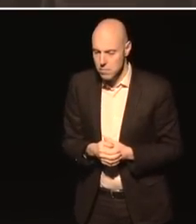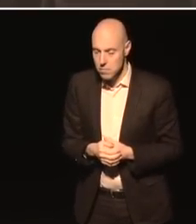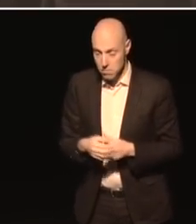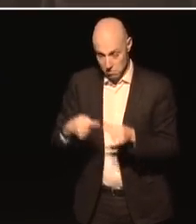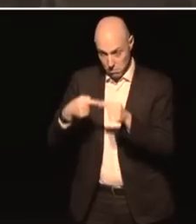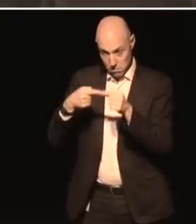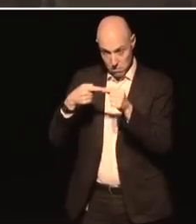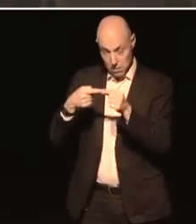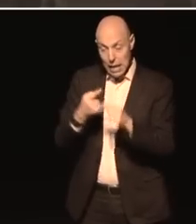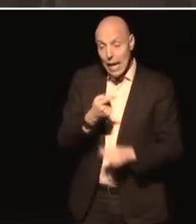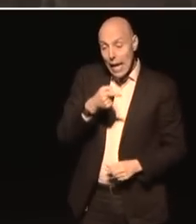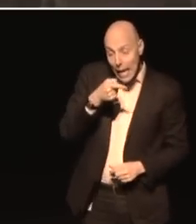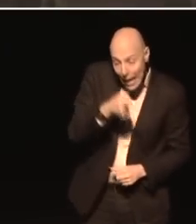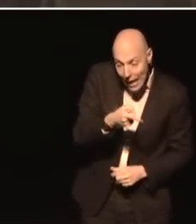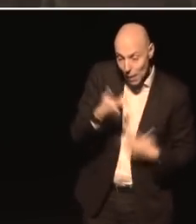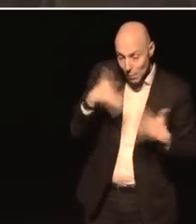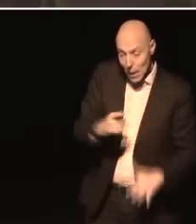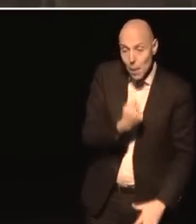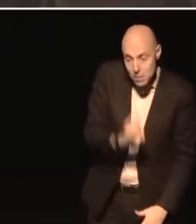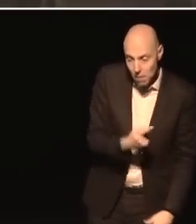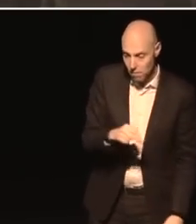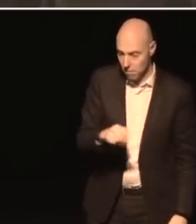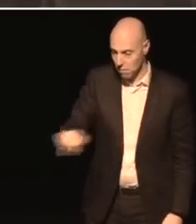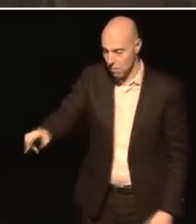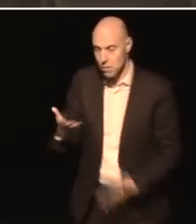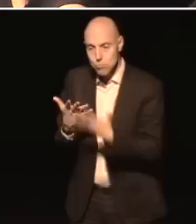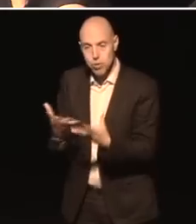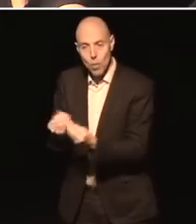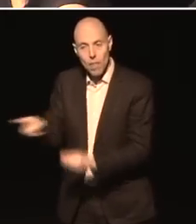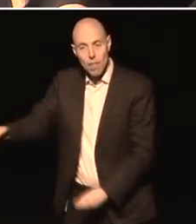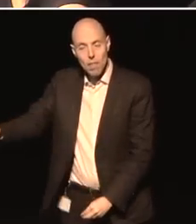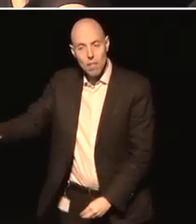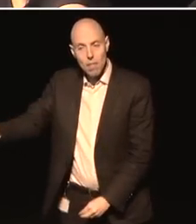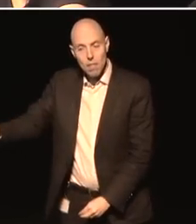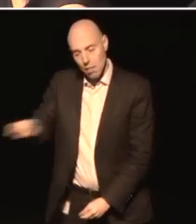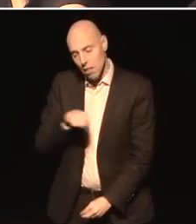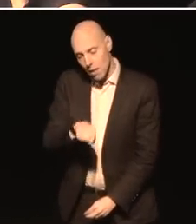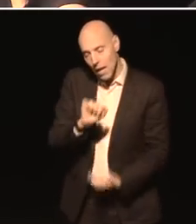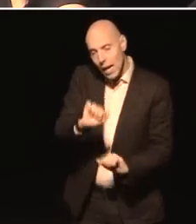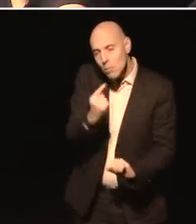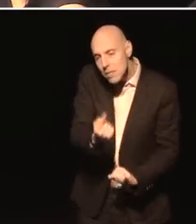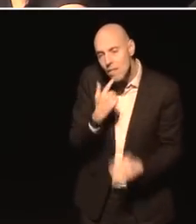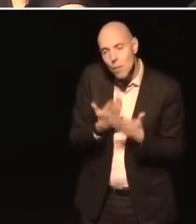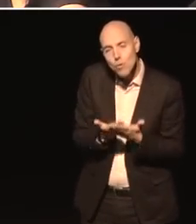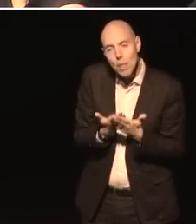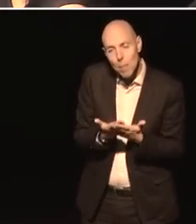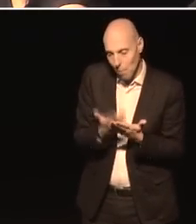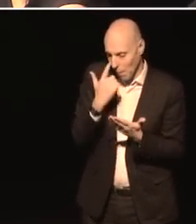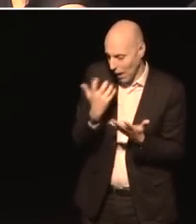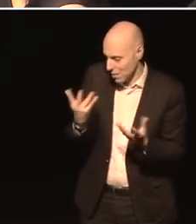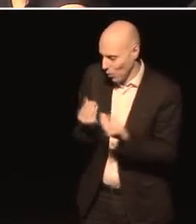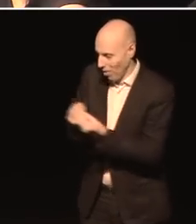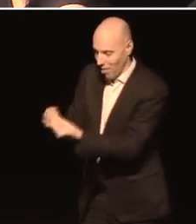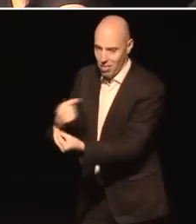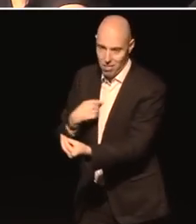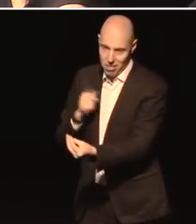that he made the effort to cross the road and pray with the congregation. Now, being of Muslim origin himself, he was able to do this